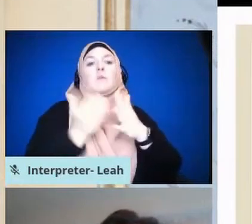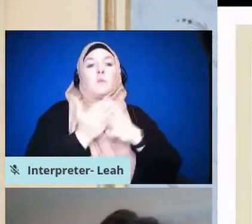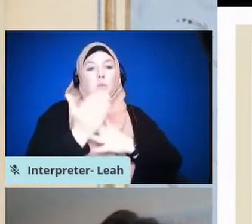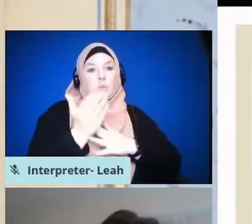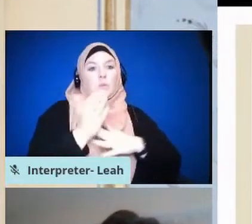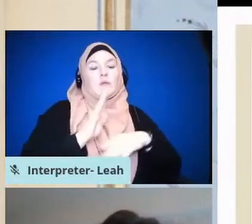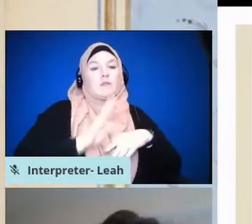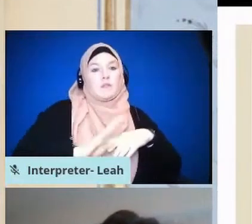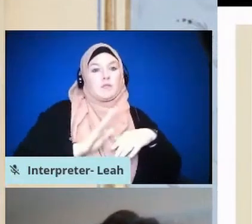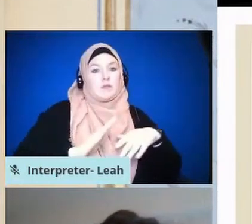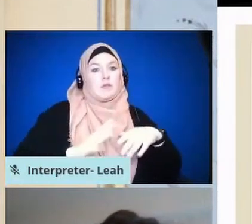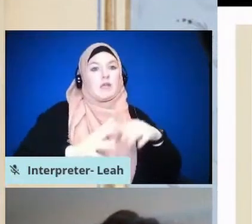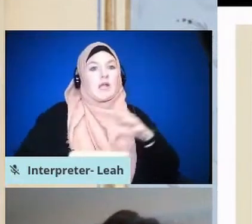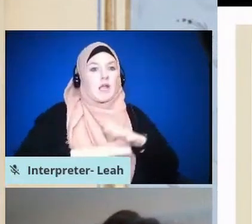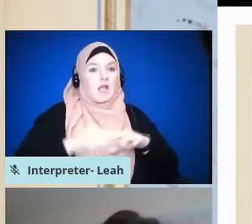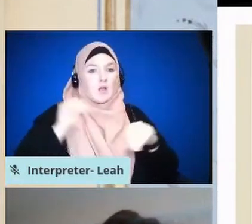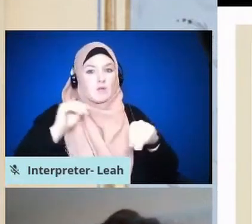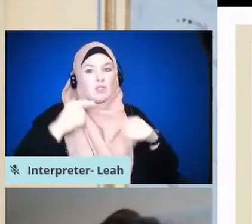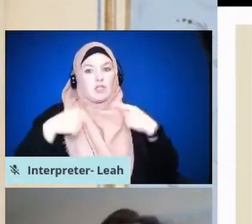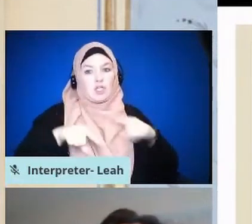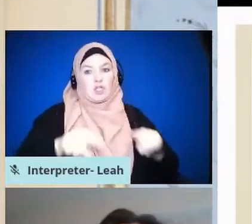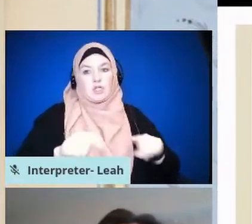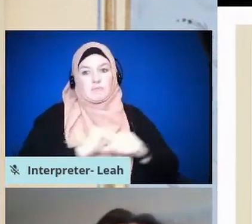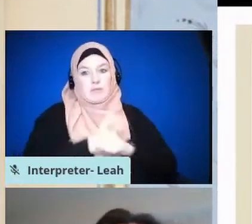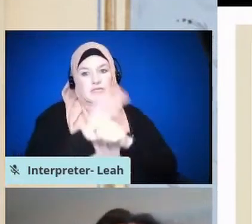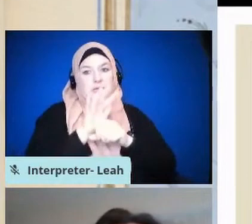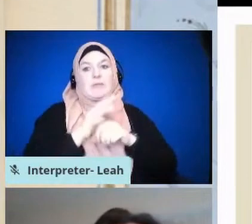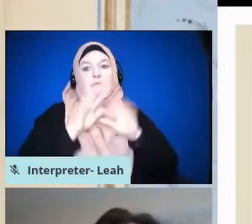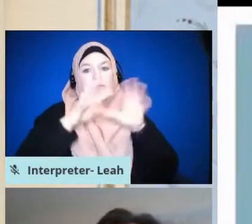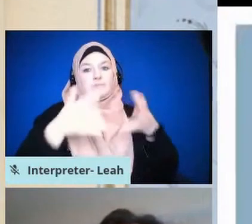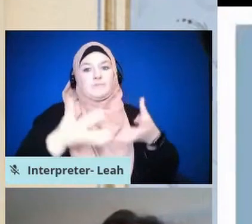their path out of this current pandemic.